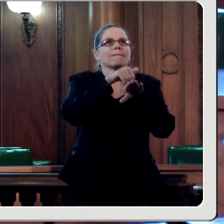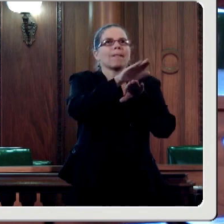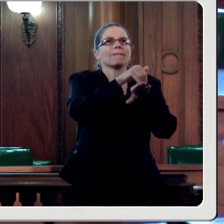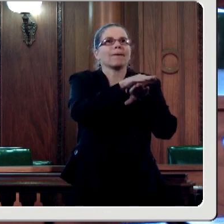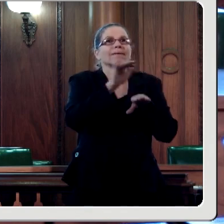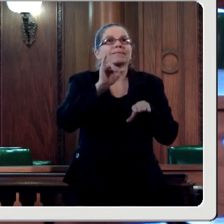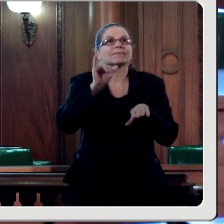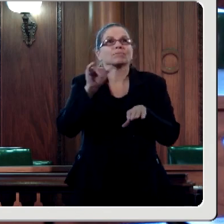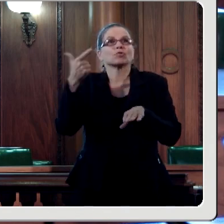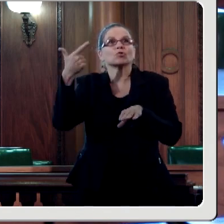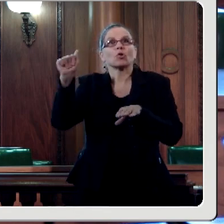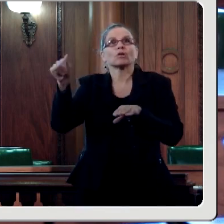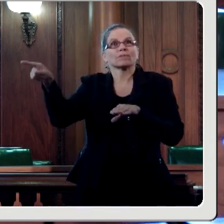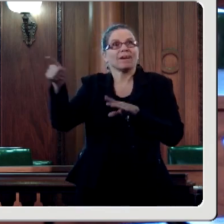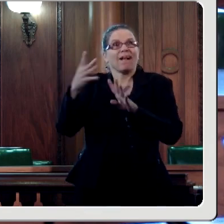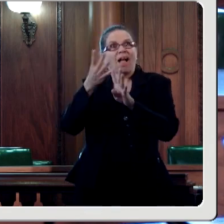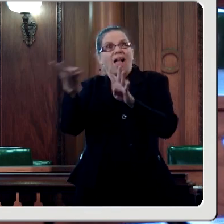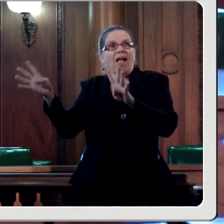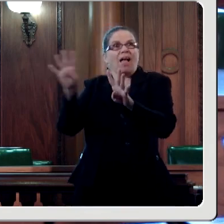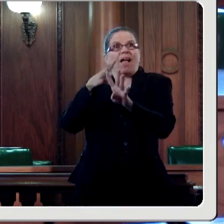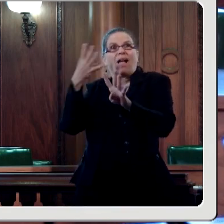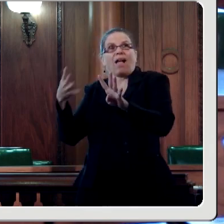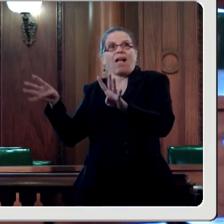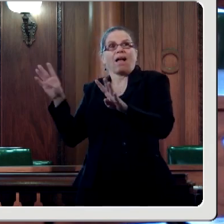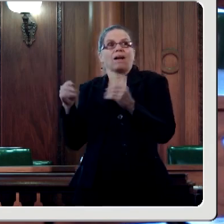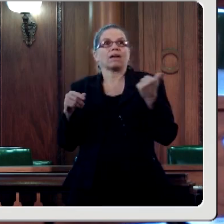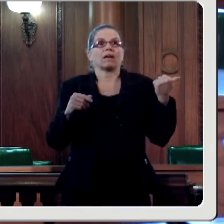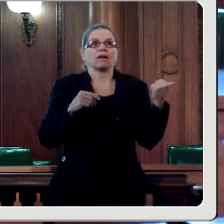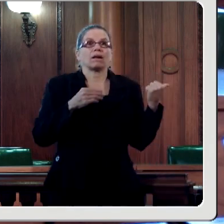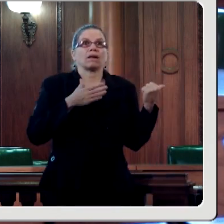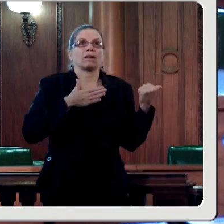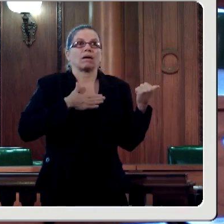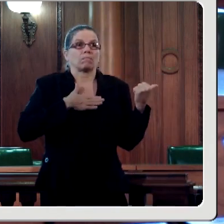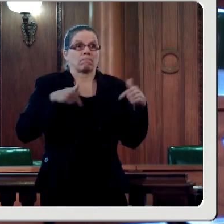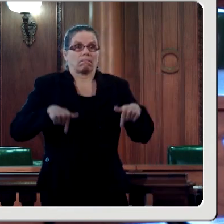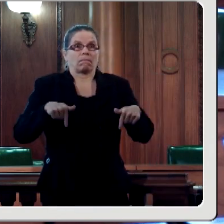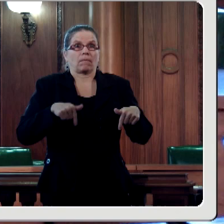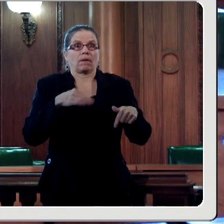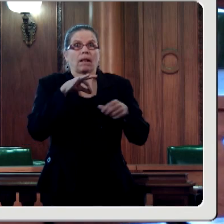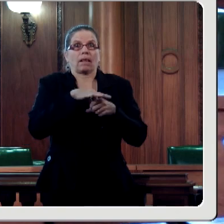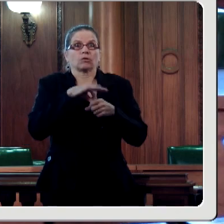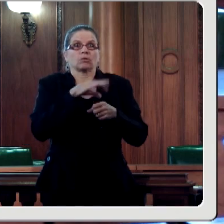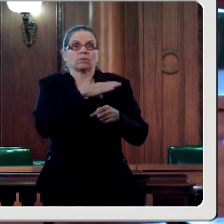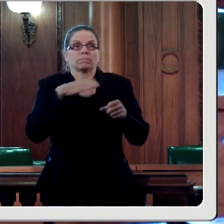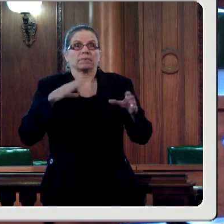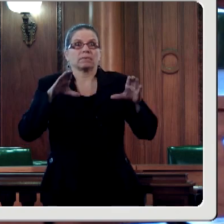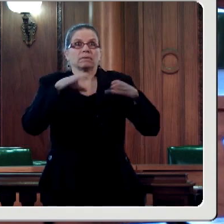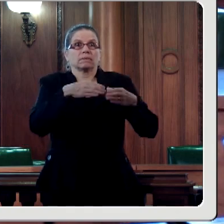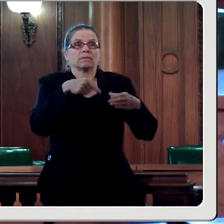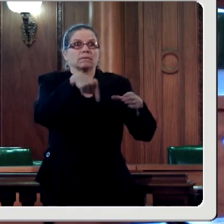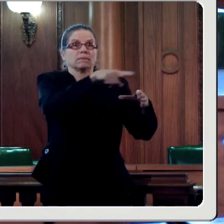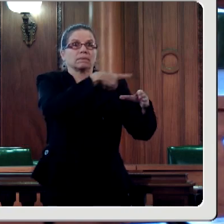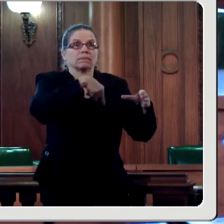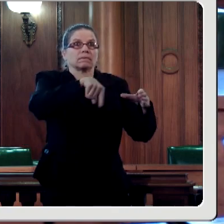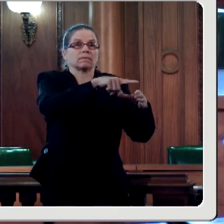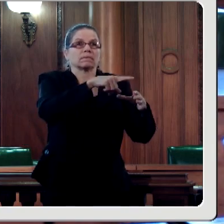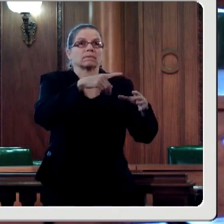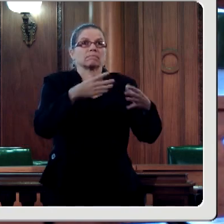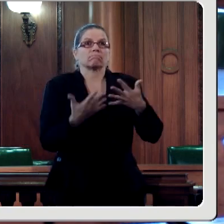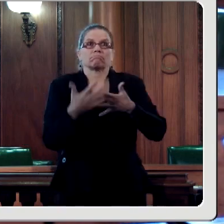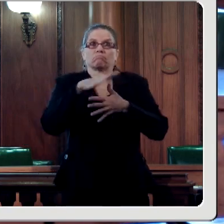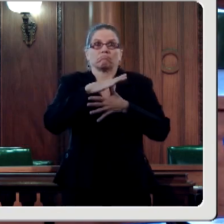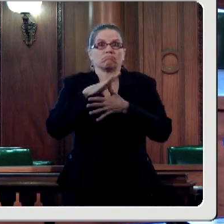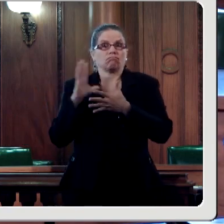Gladys Oyola and team have done a tremendous job. We did it for the primary, which was record turnout, and we had no issues. We worked very closely